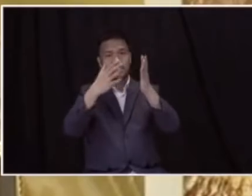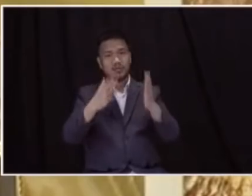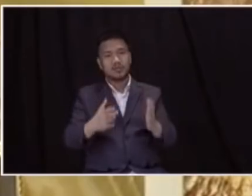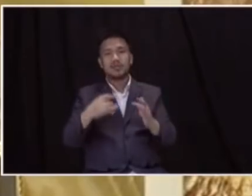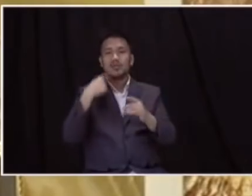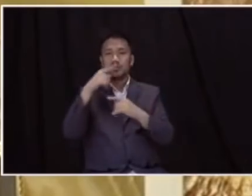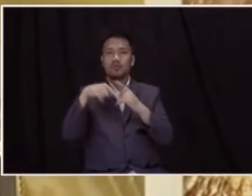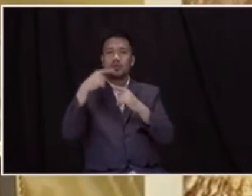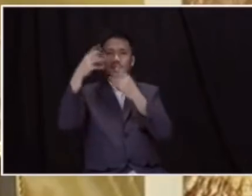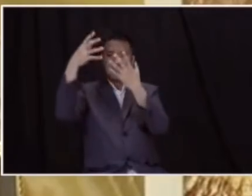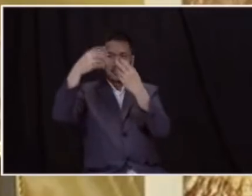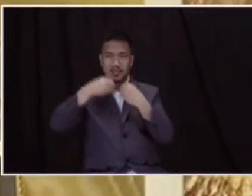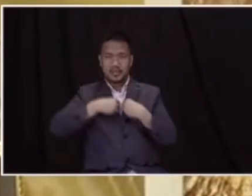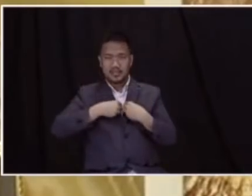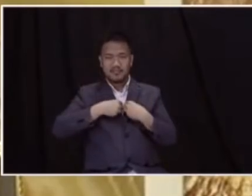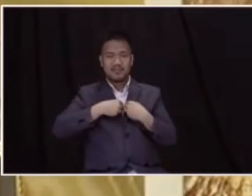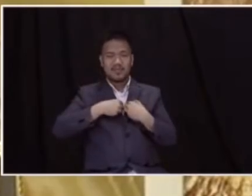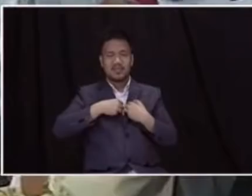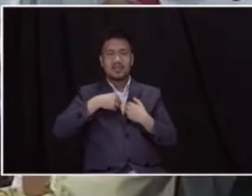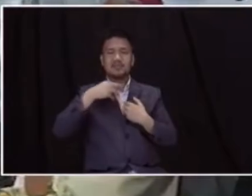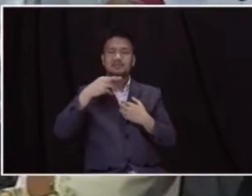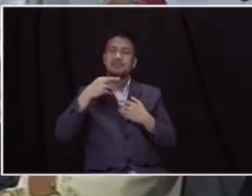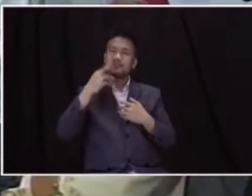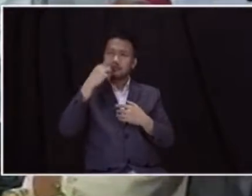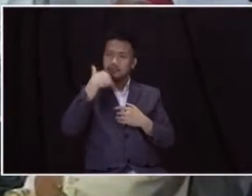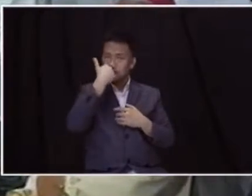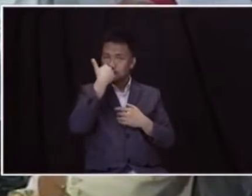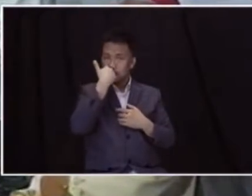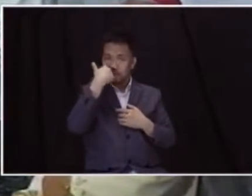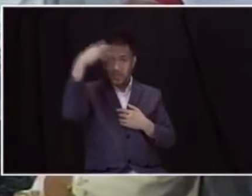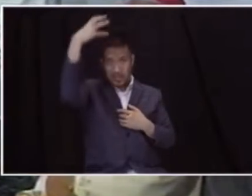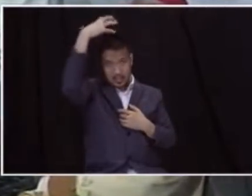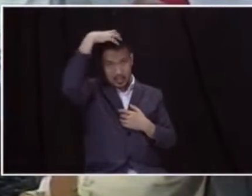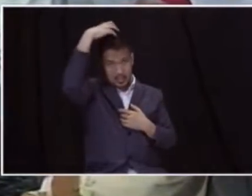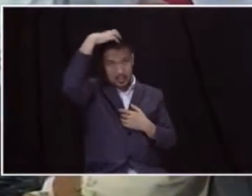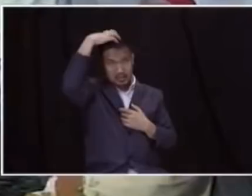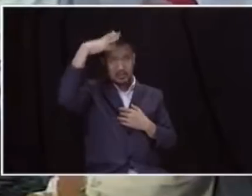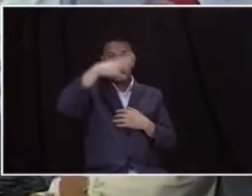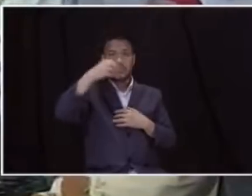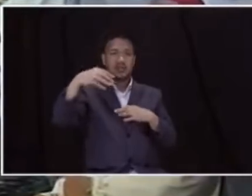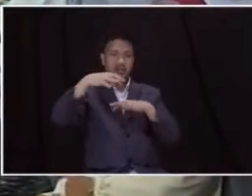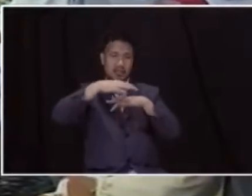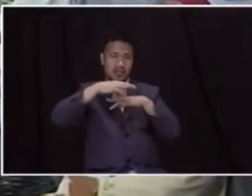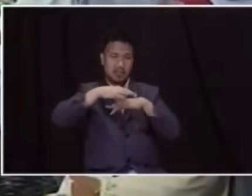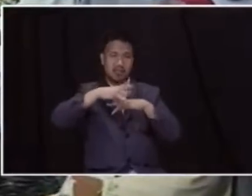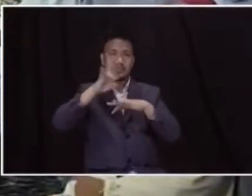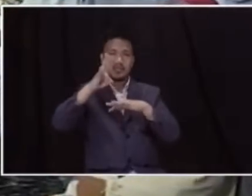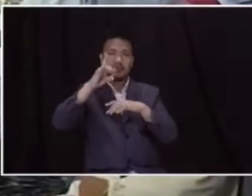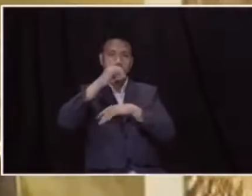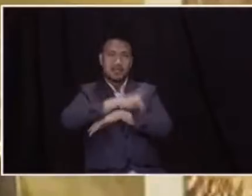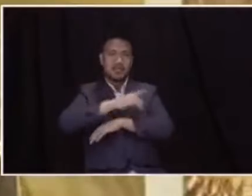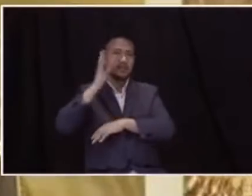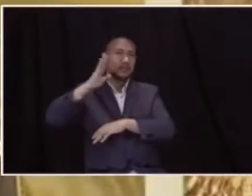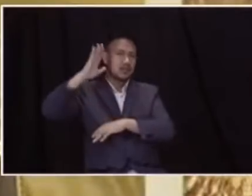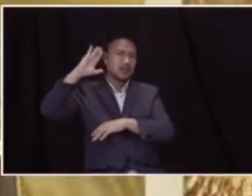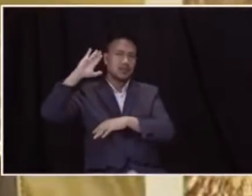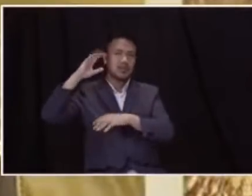me the Cardinal's insignia in capis 7 days ago. He